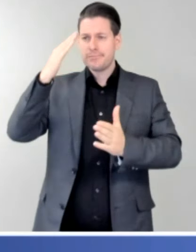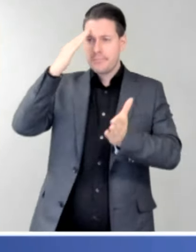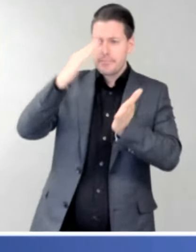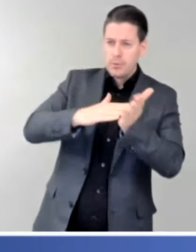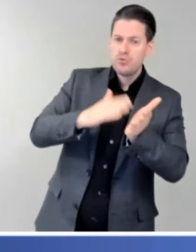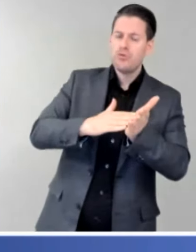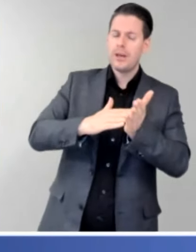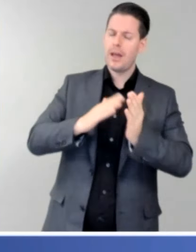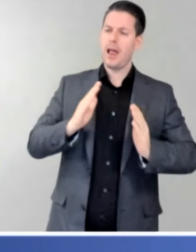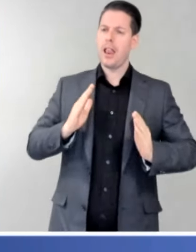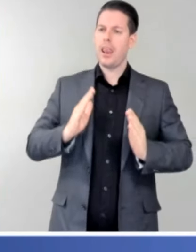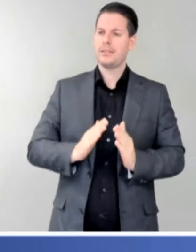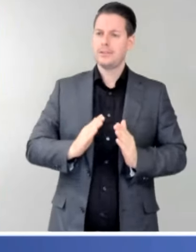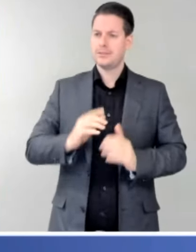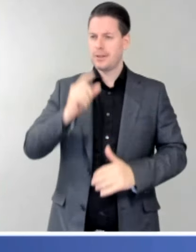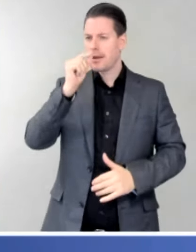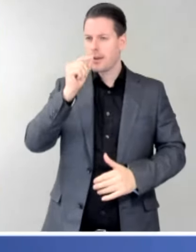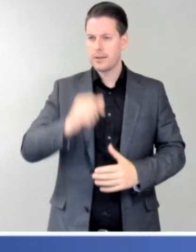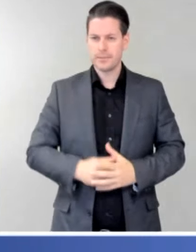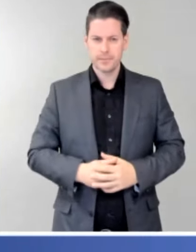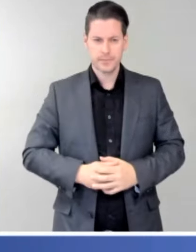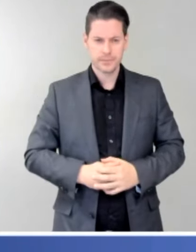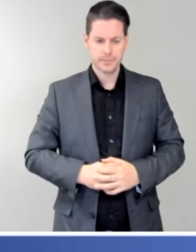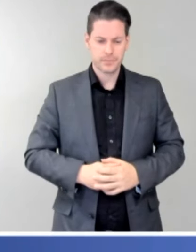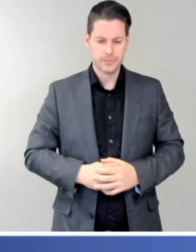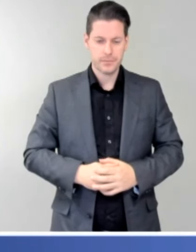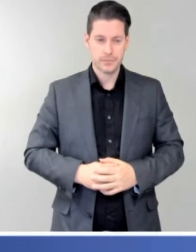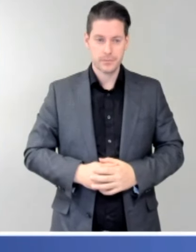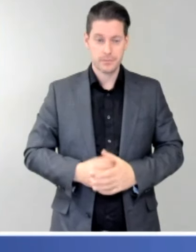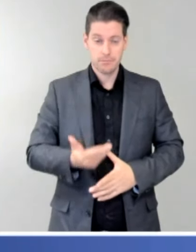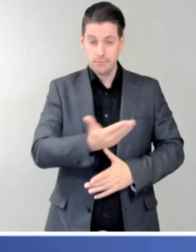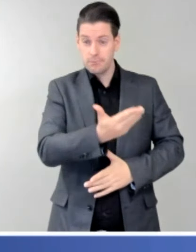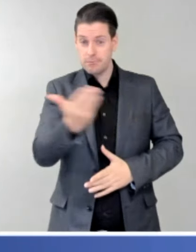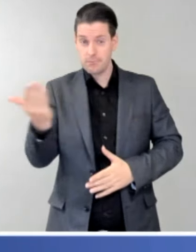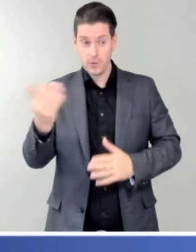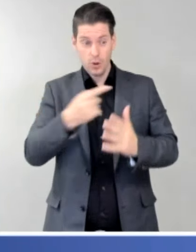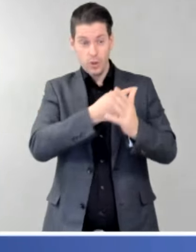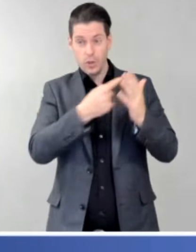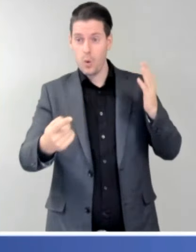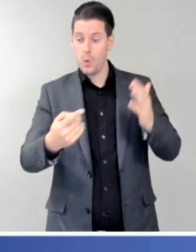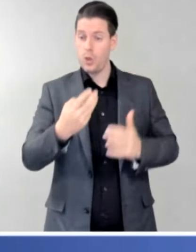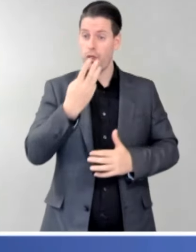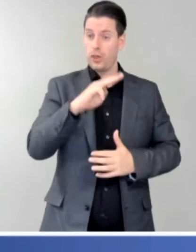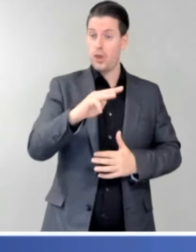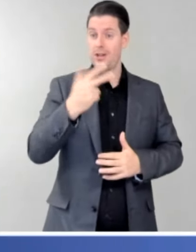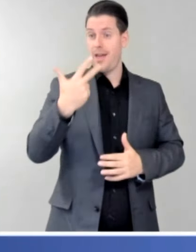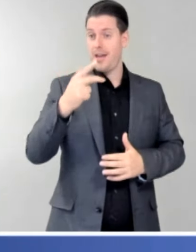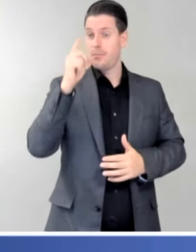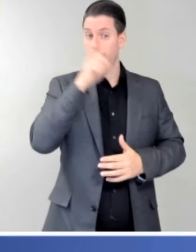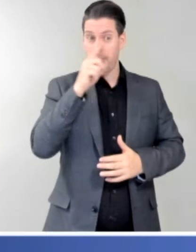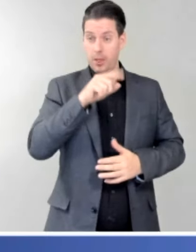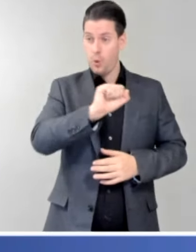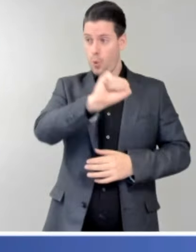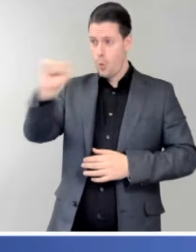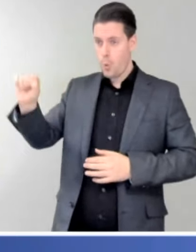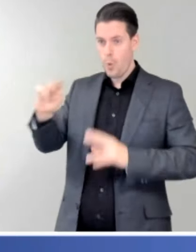Please know that the people you love, the people taken from you, remain in our hearts and